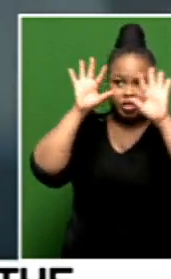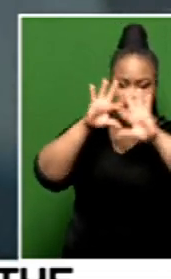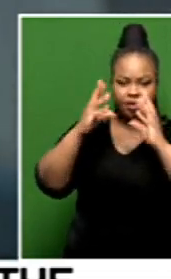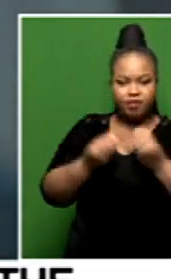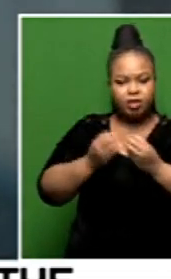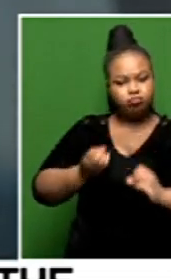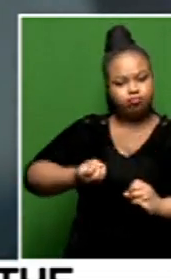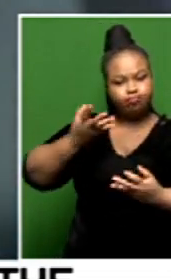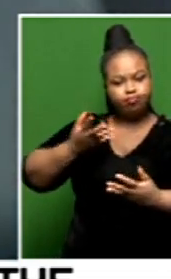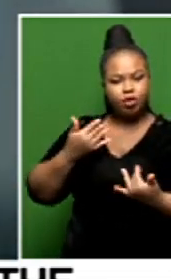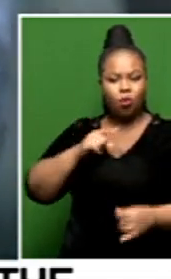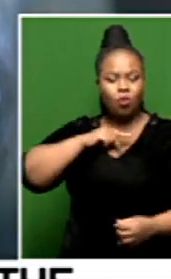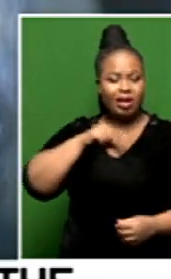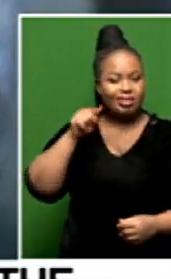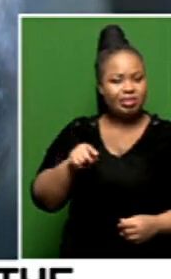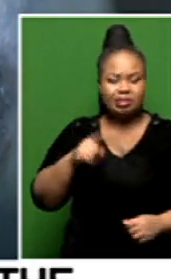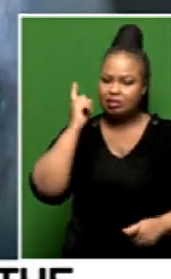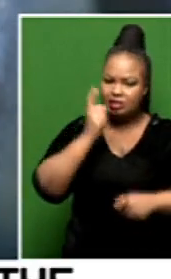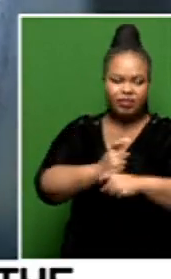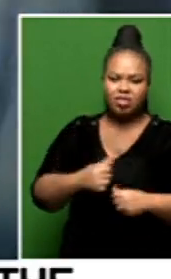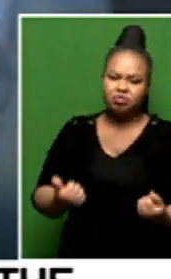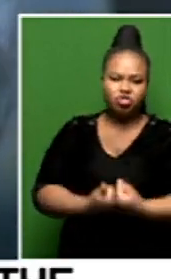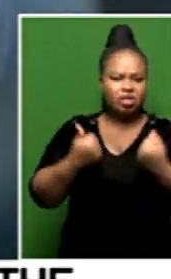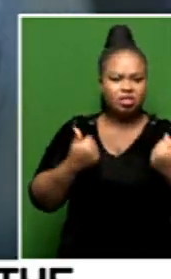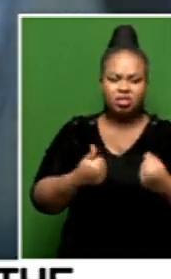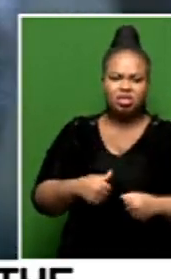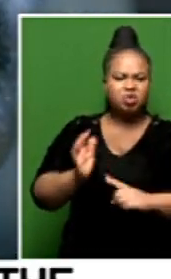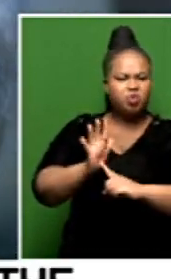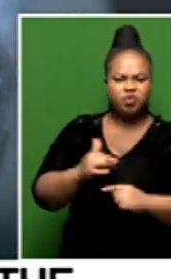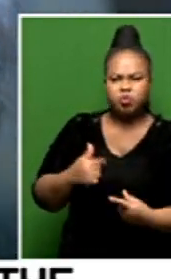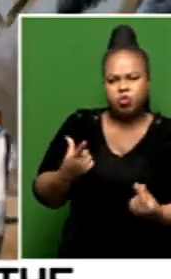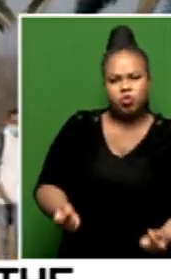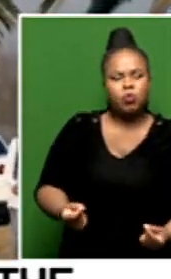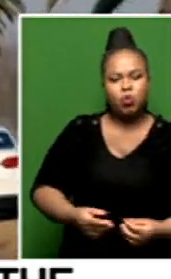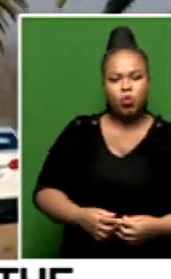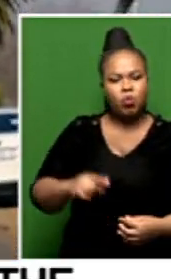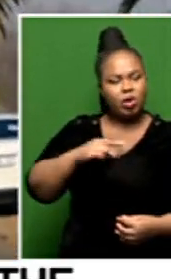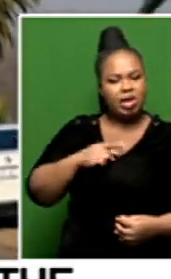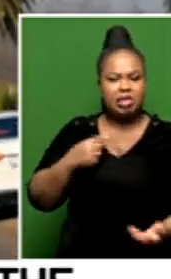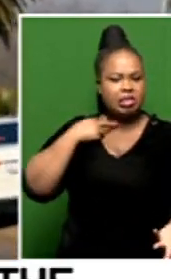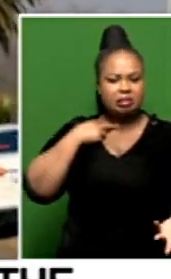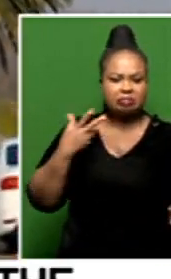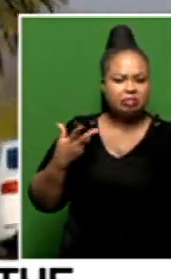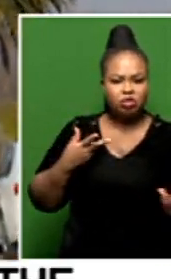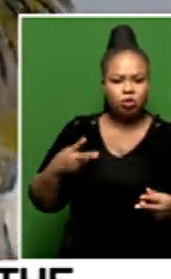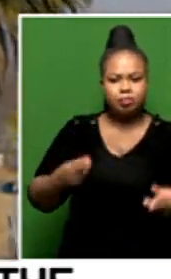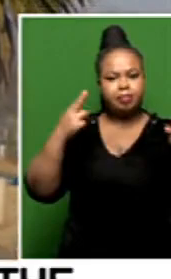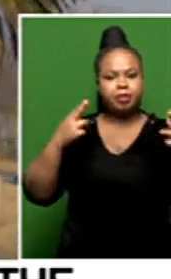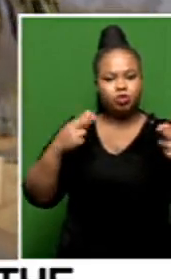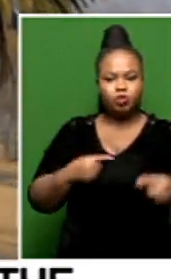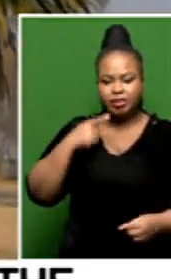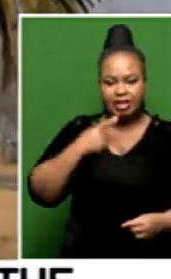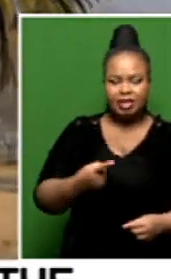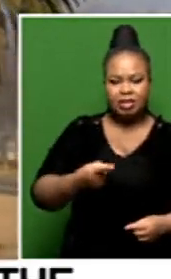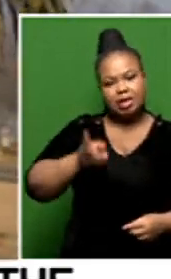comes to this, because it's one of those very difficult, challenging films to make, in terms of there's no cutting or saying, let's